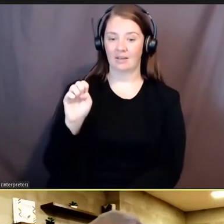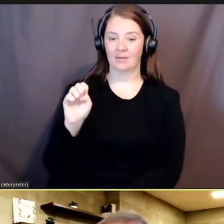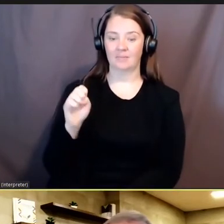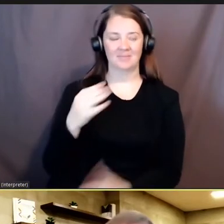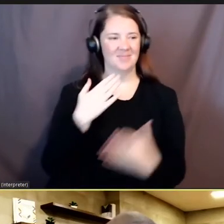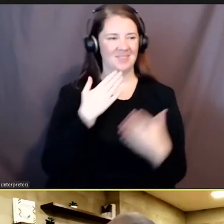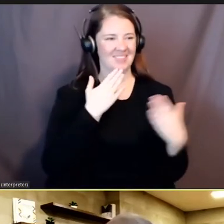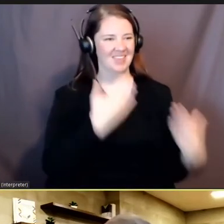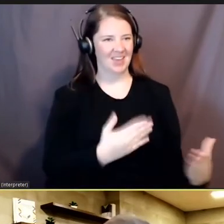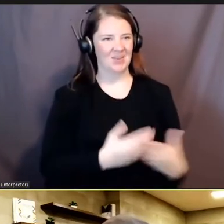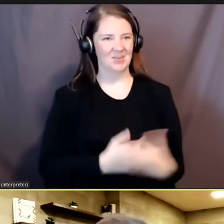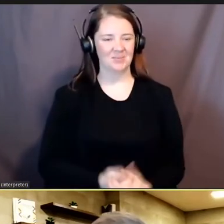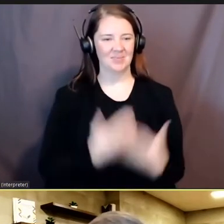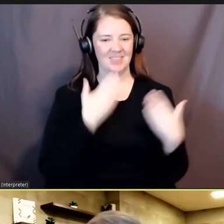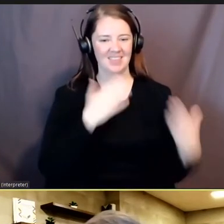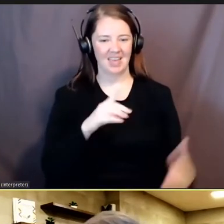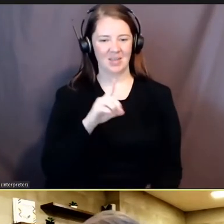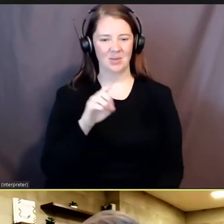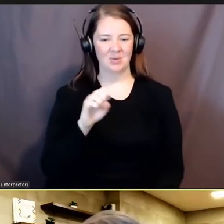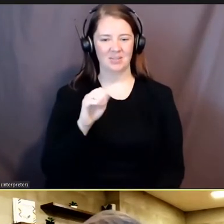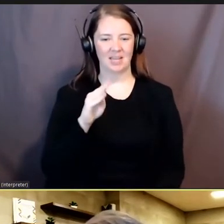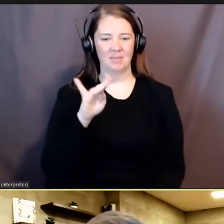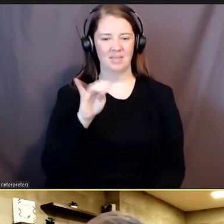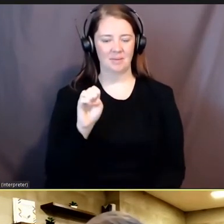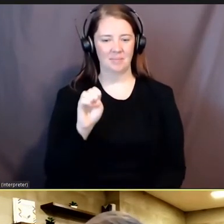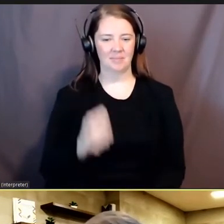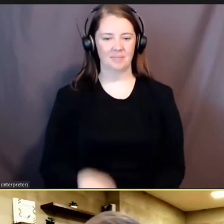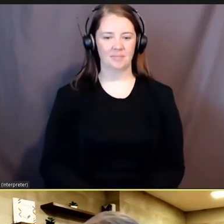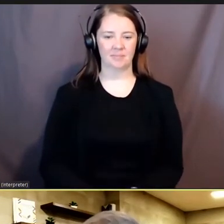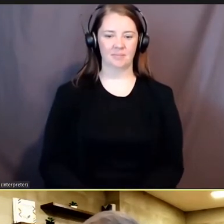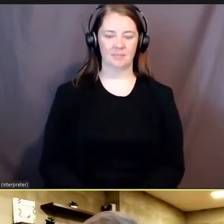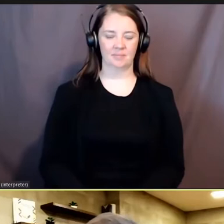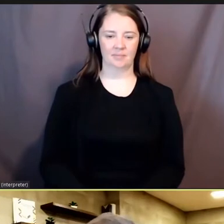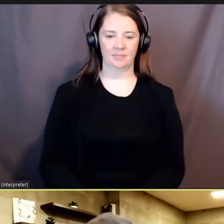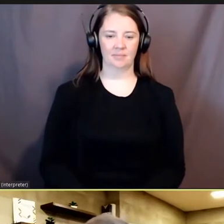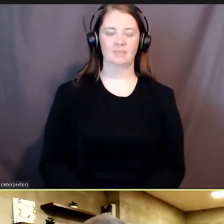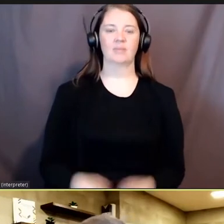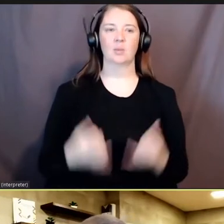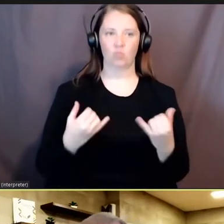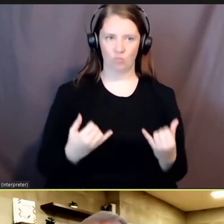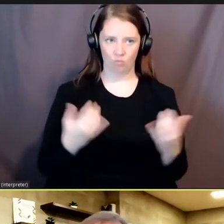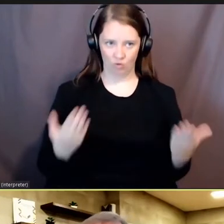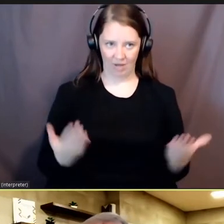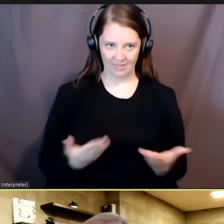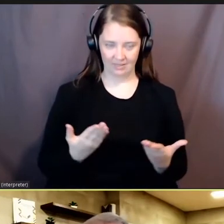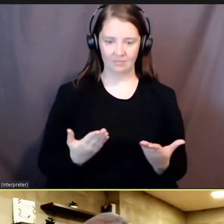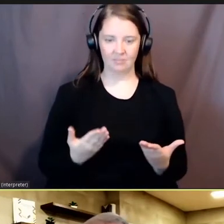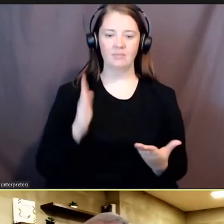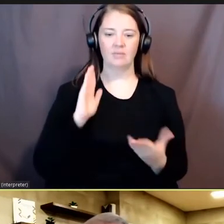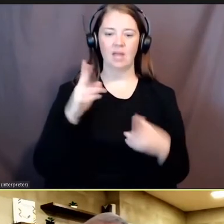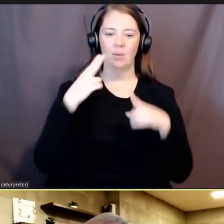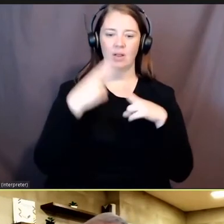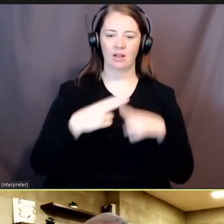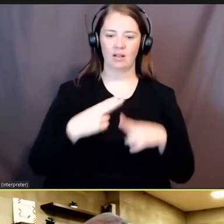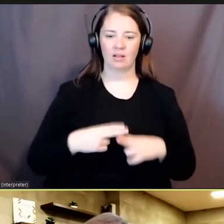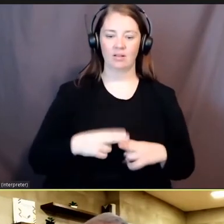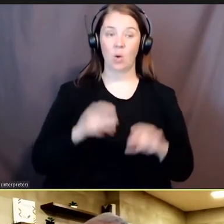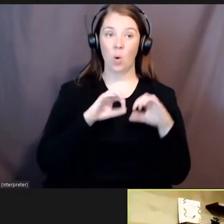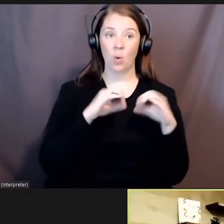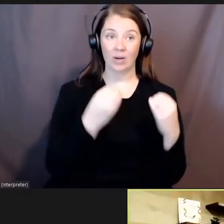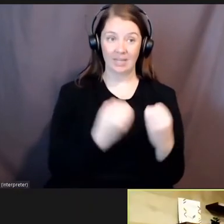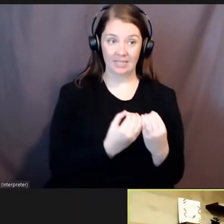Thank you. Thank you, Debbie. So that's it. Present. Let me go through organizations. And